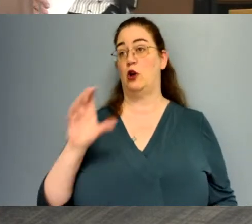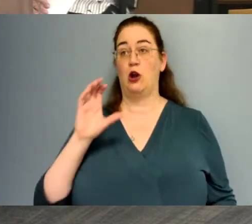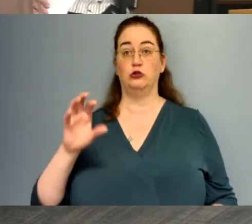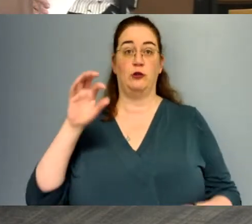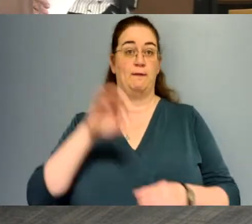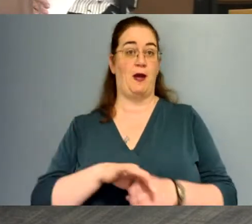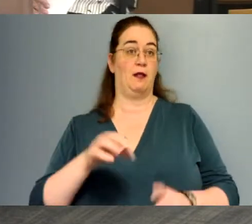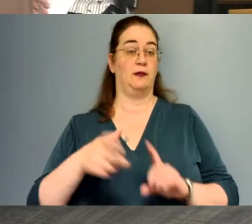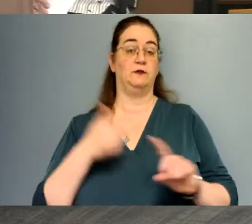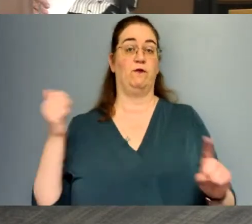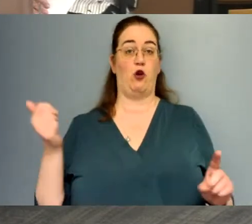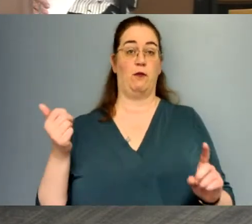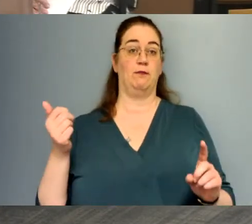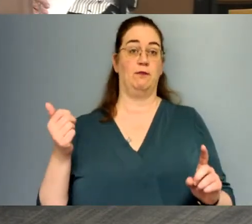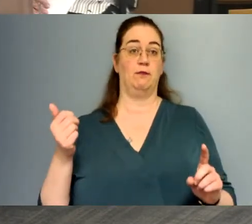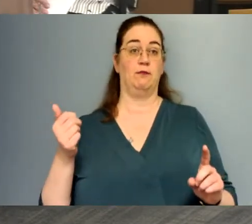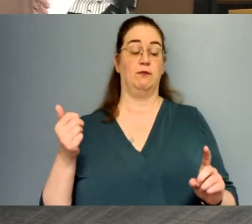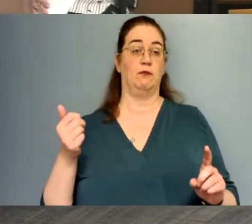ballots from